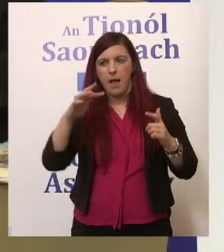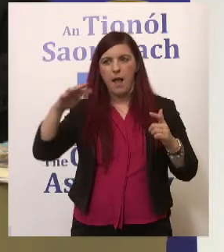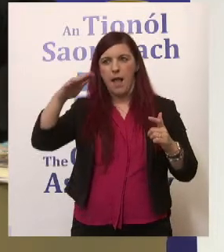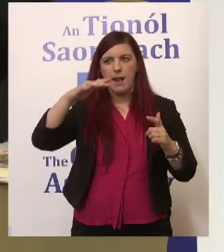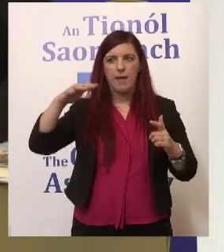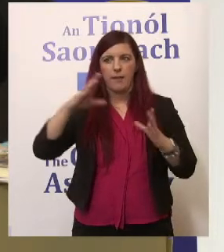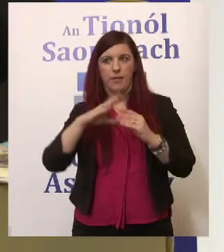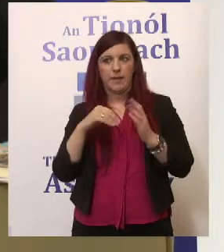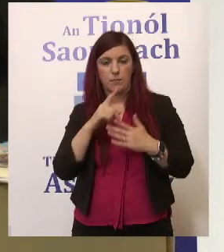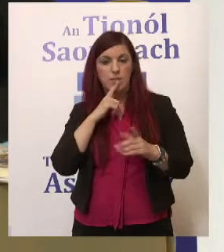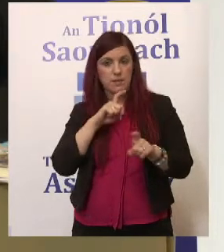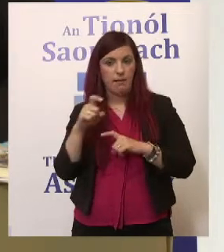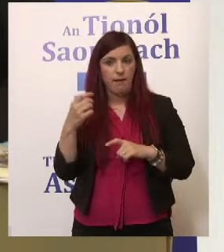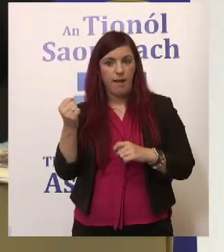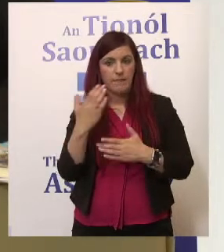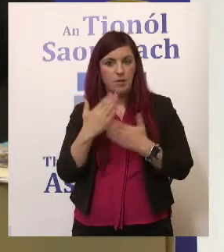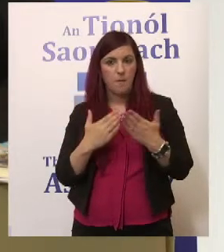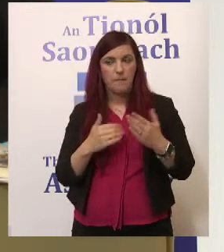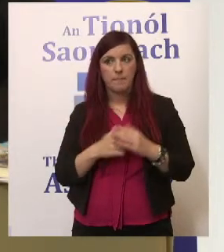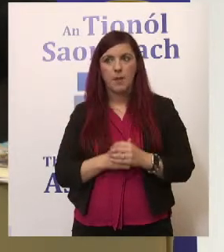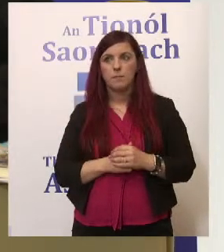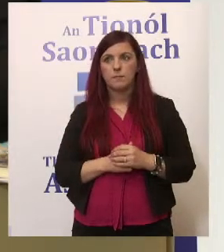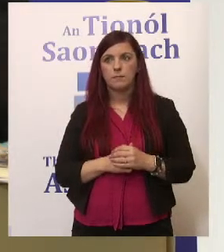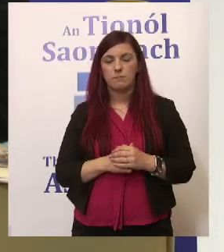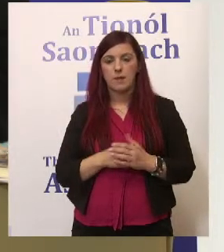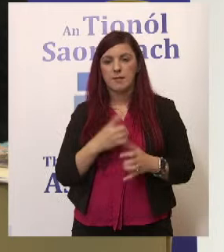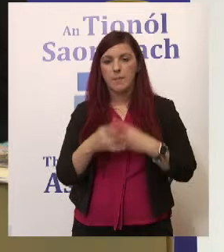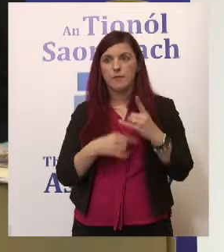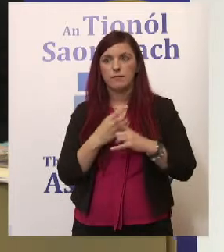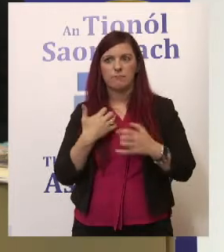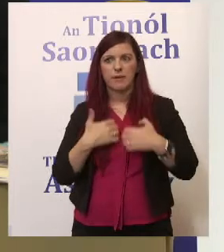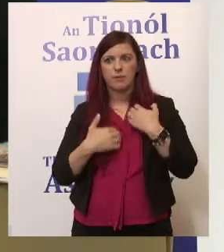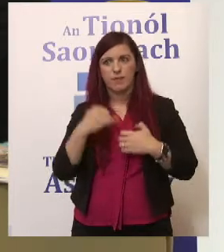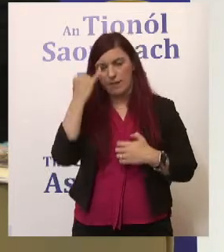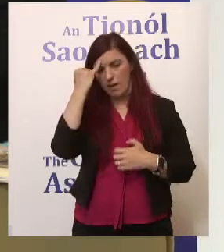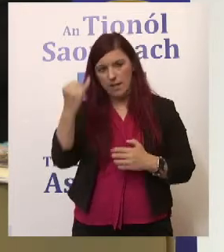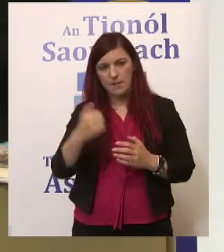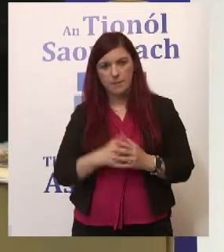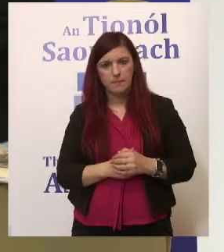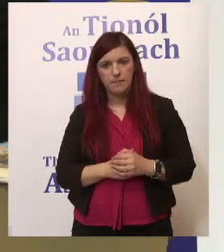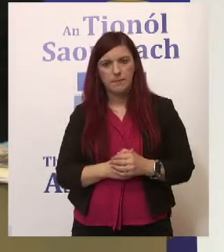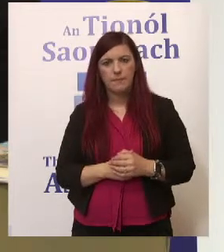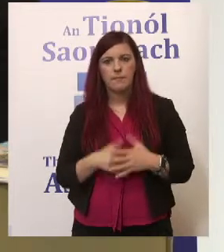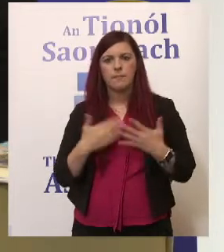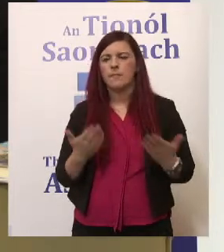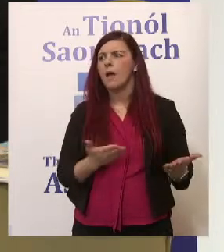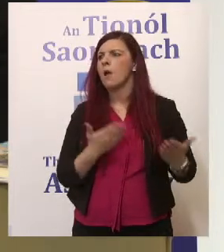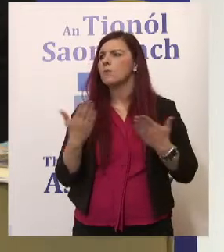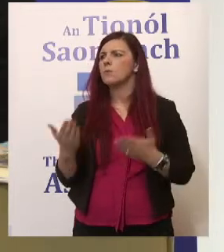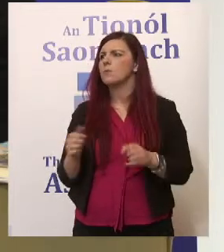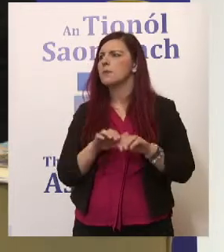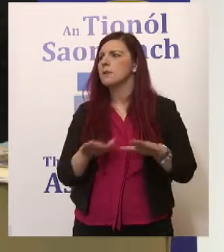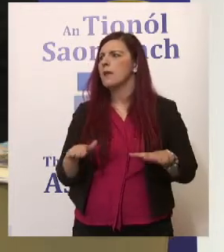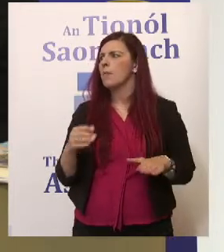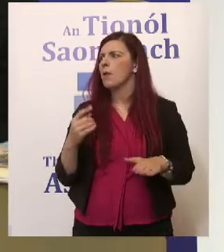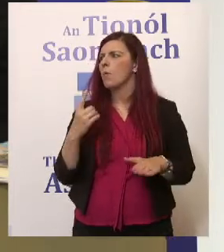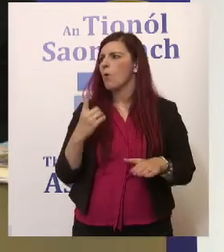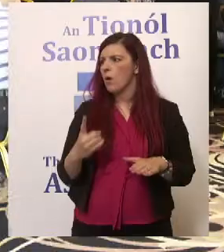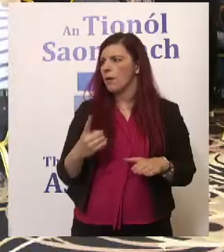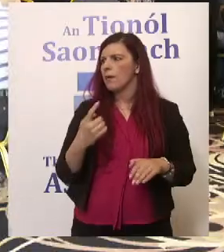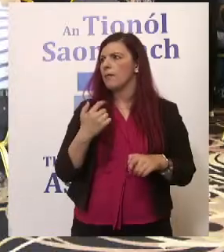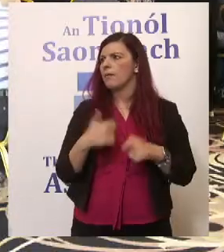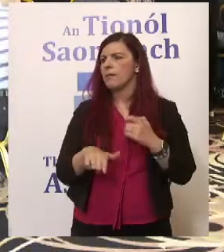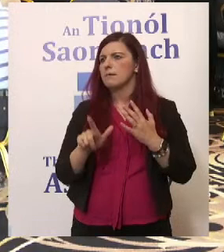but it does take place. It's a very interesting concept. So we now go on to table 1, 7 and 5. Thank